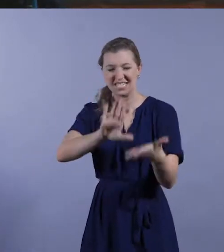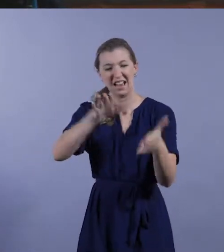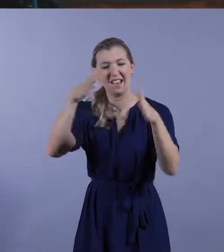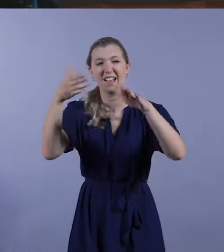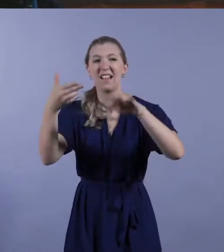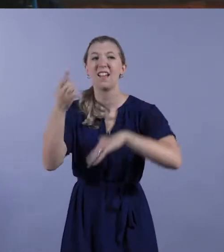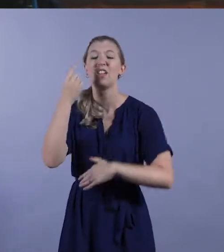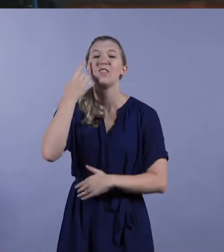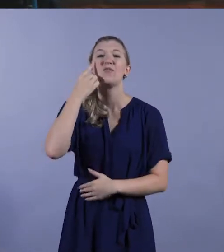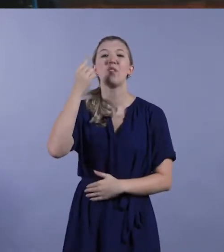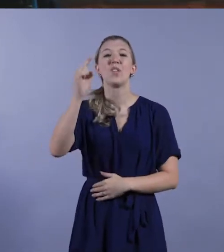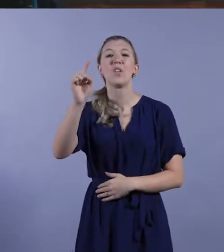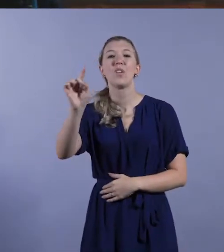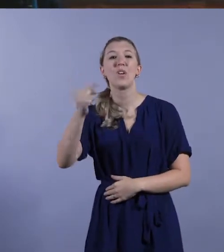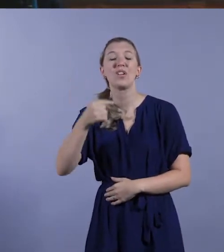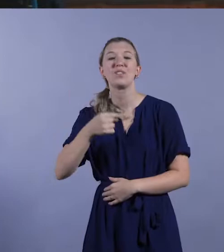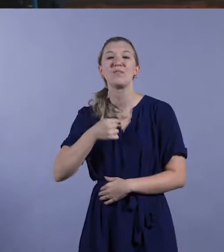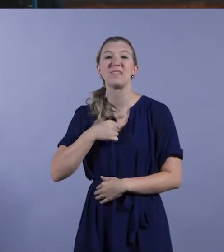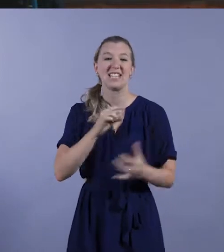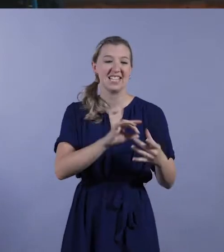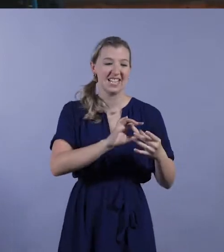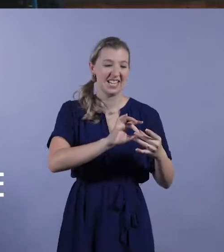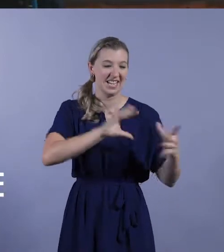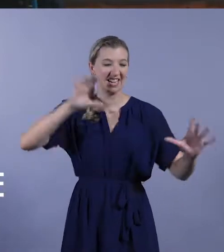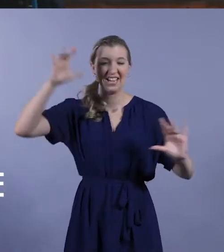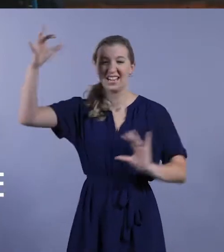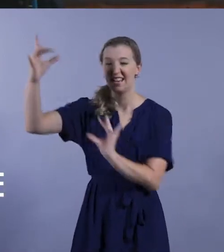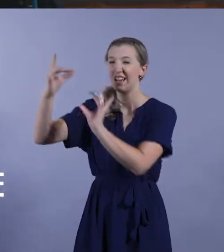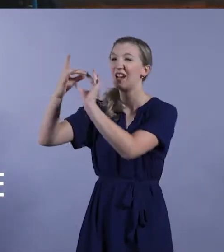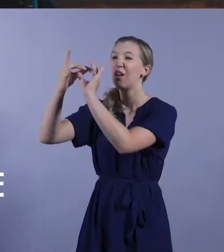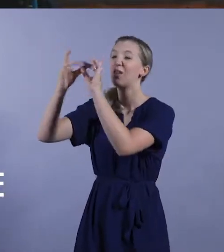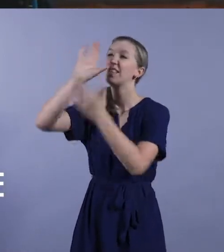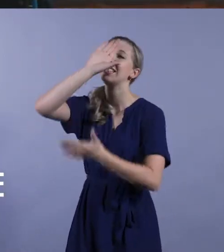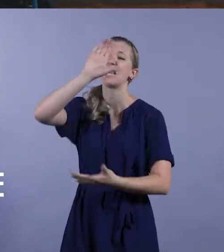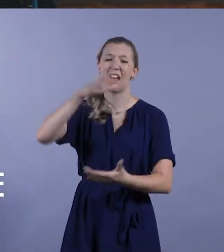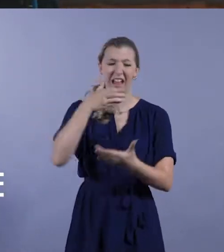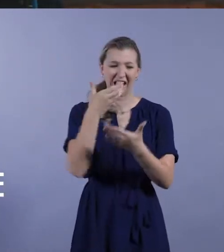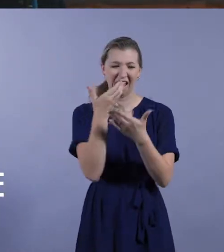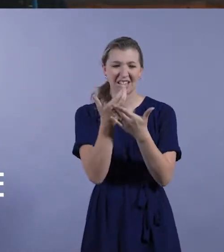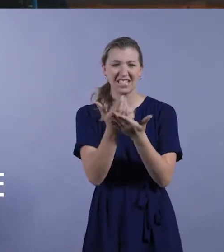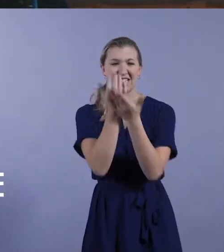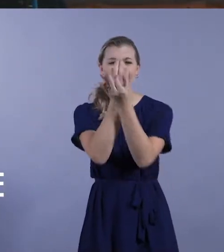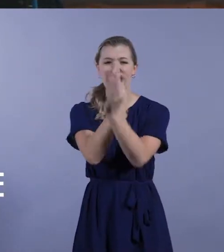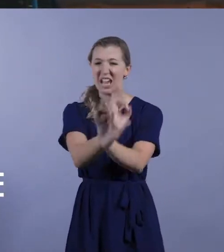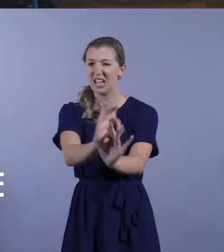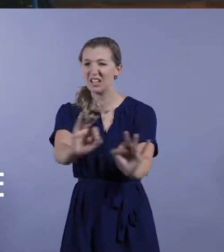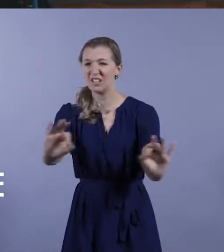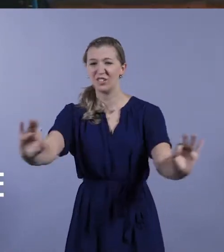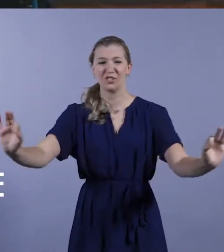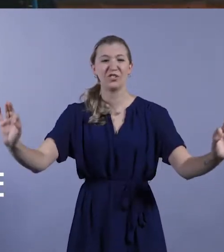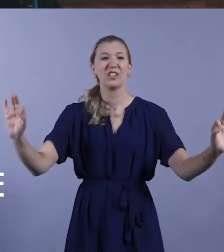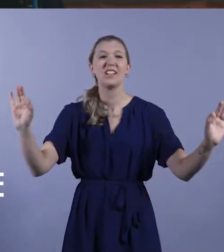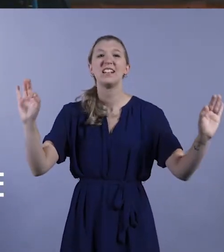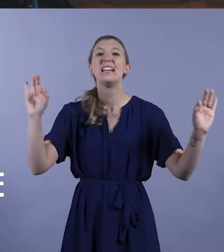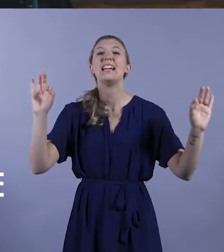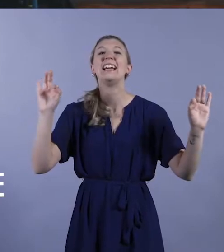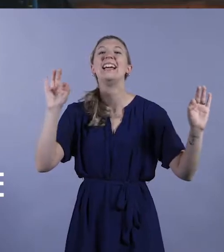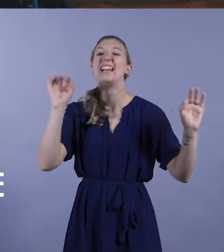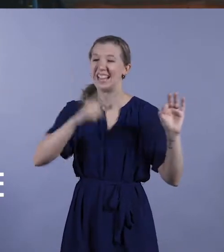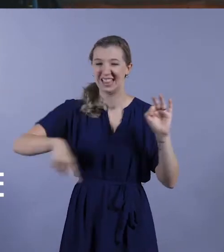he died for me. Who the Son sets